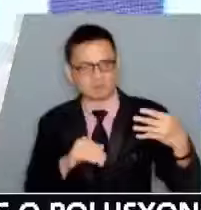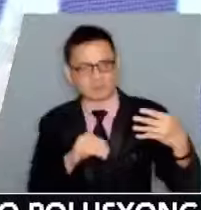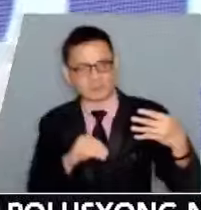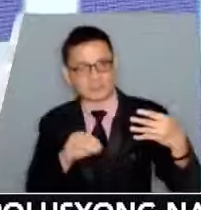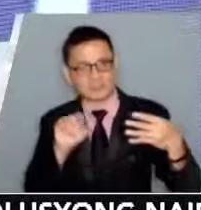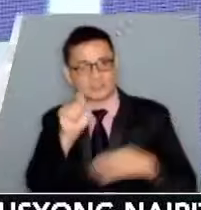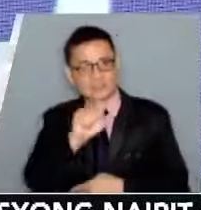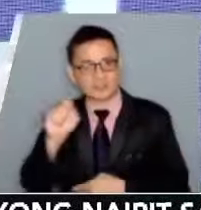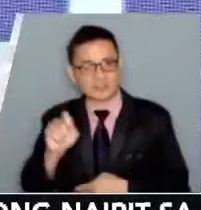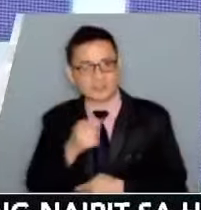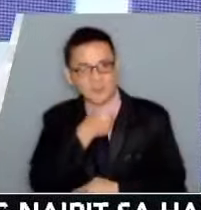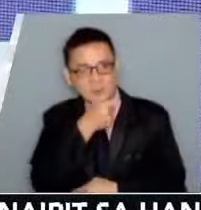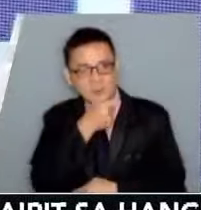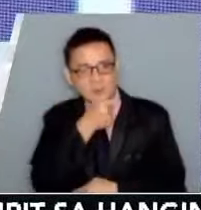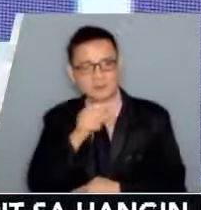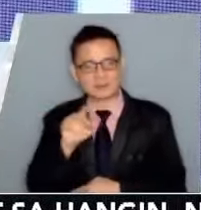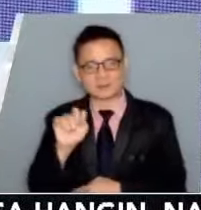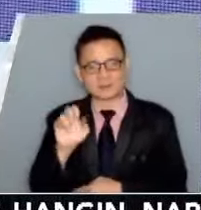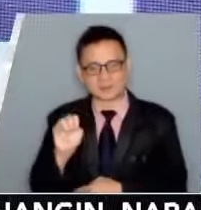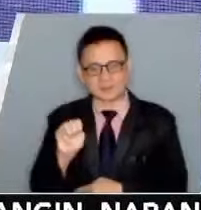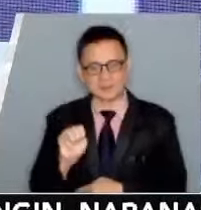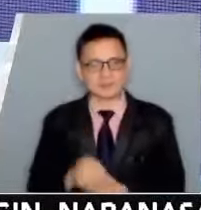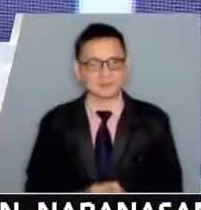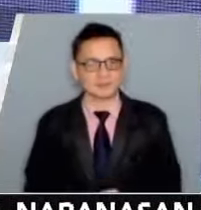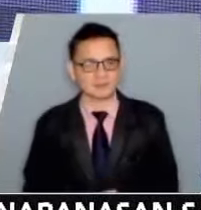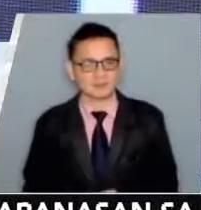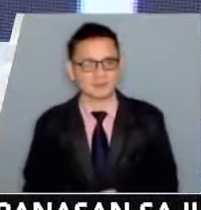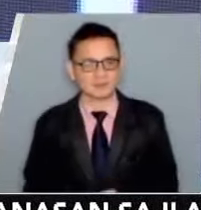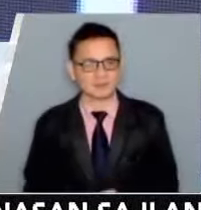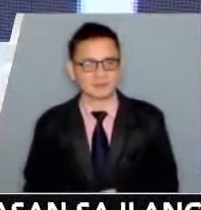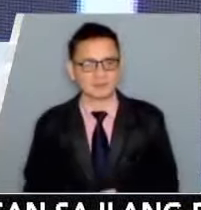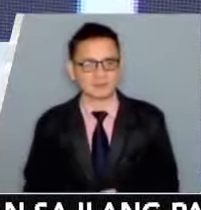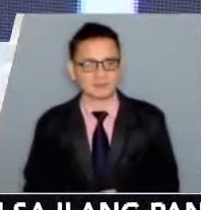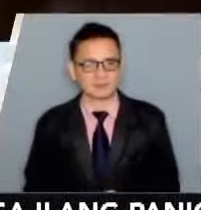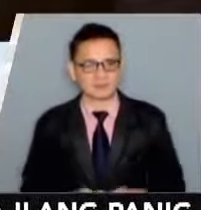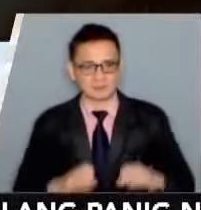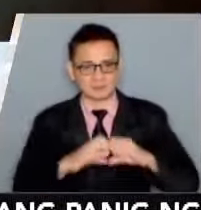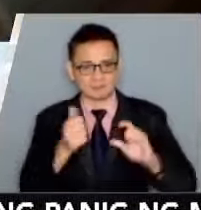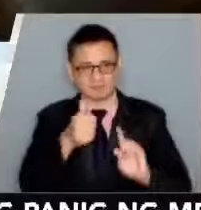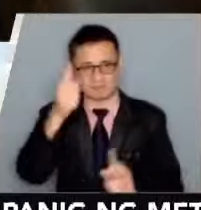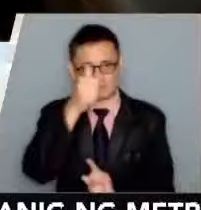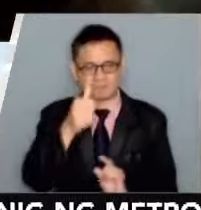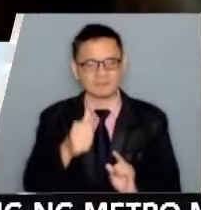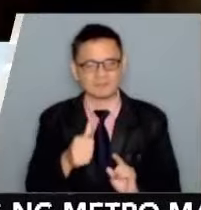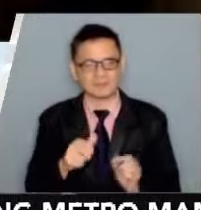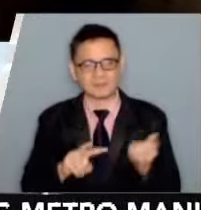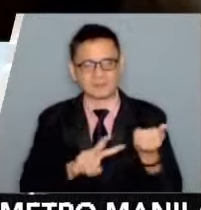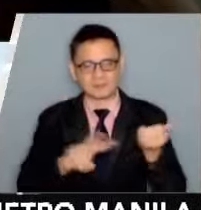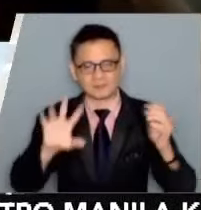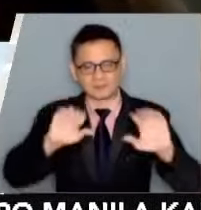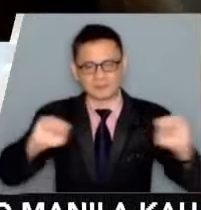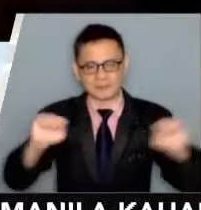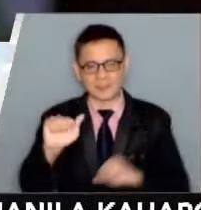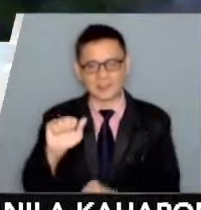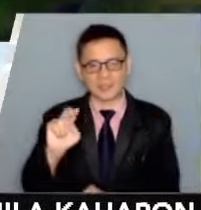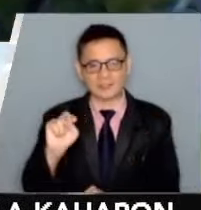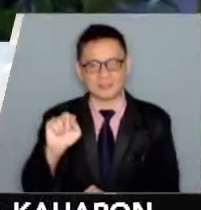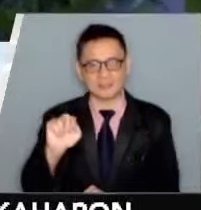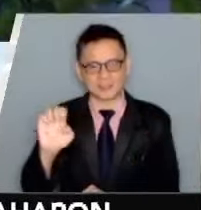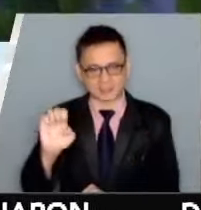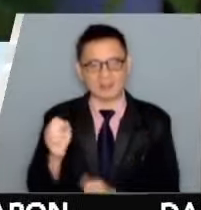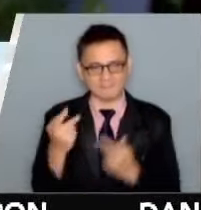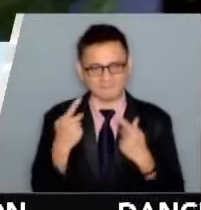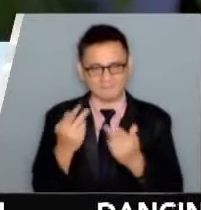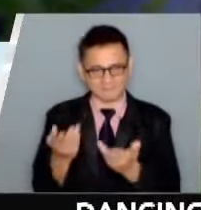Atienza. All-out support naman sa kanila ang GMA Network Senior Vice President Attorney Annette Gozon Valdez, Senior Vice President